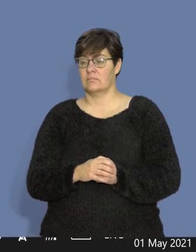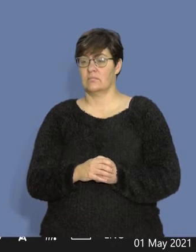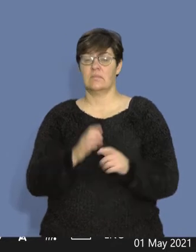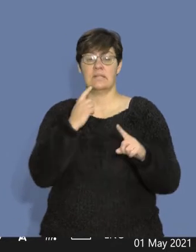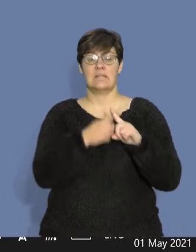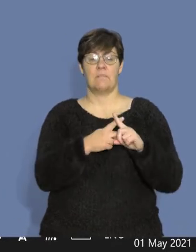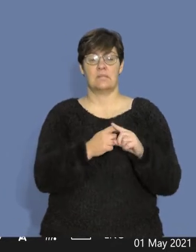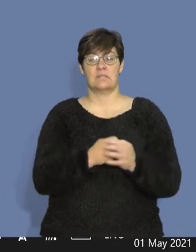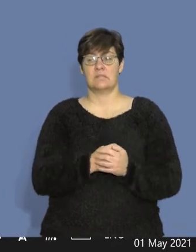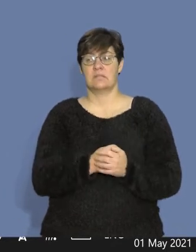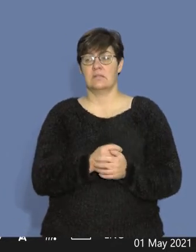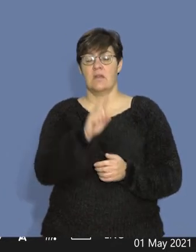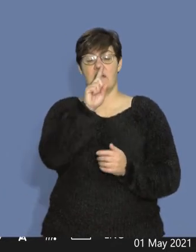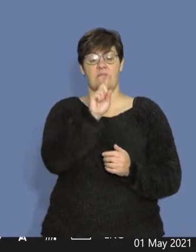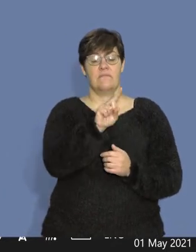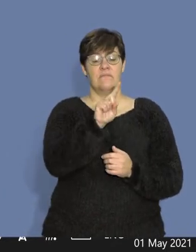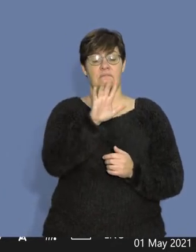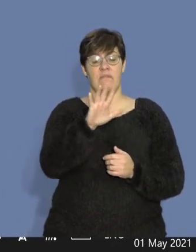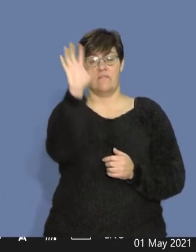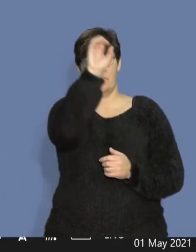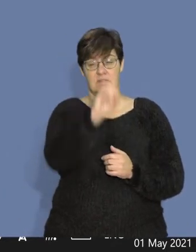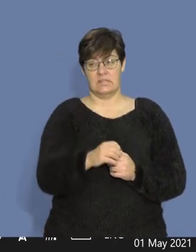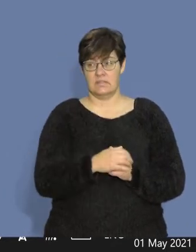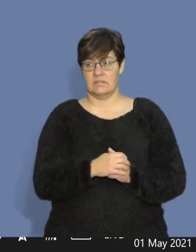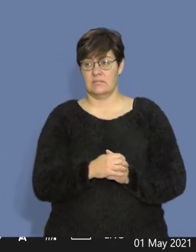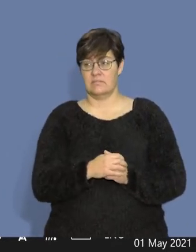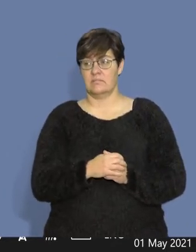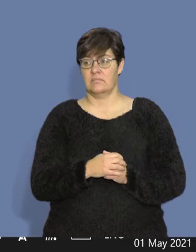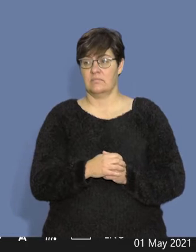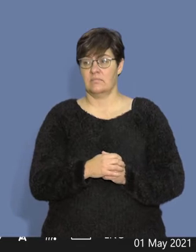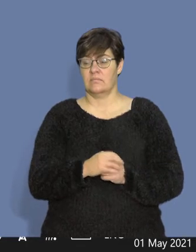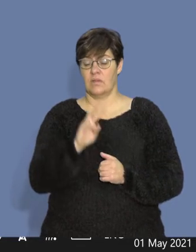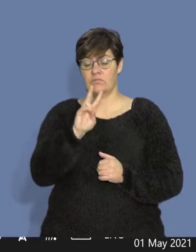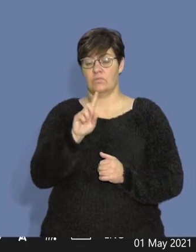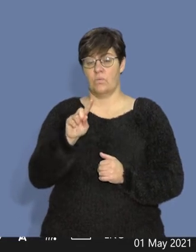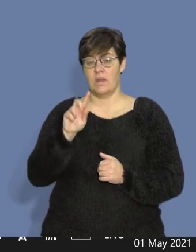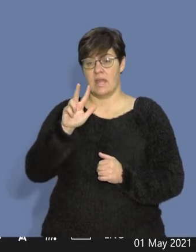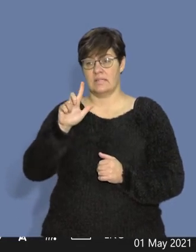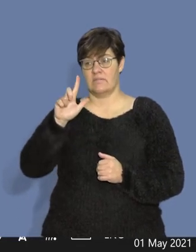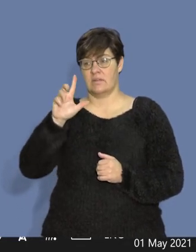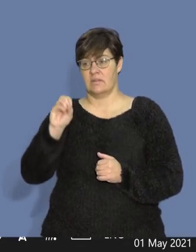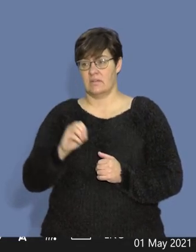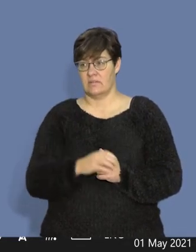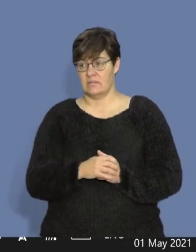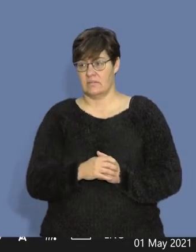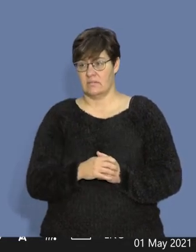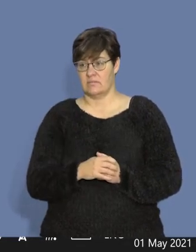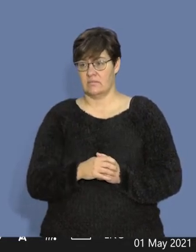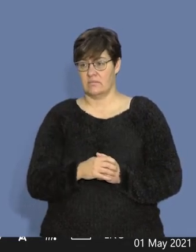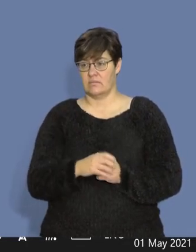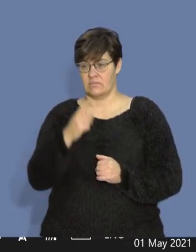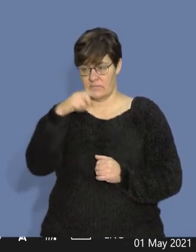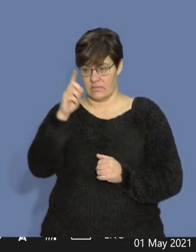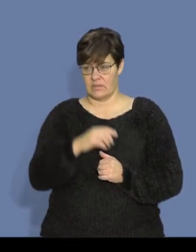145,800 times the 15% will give me a figure of